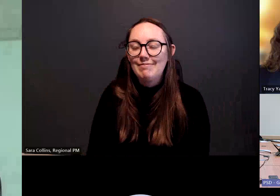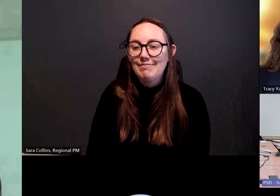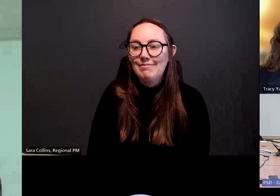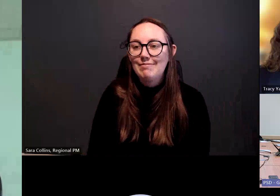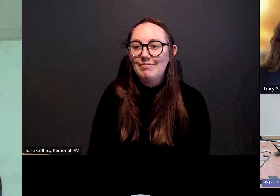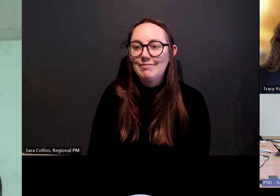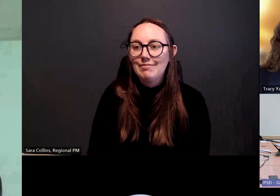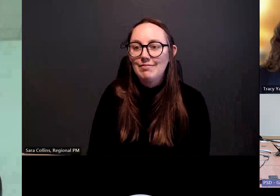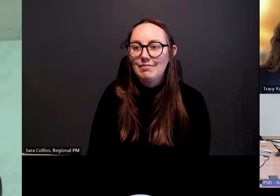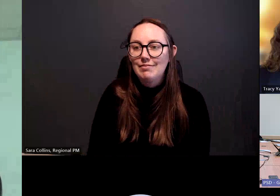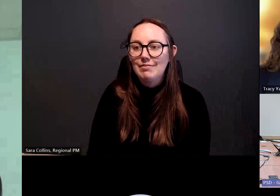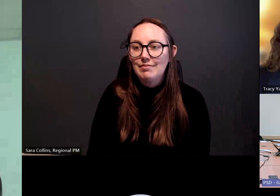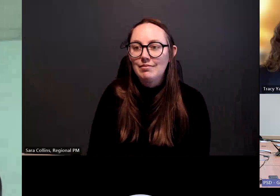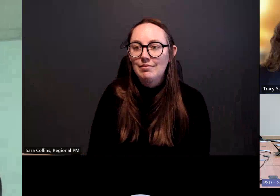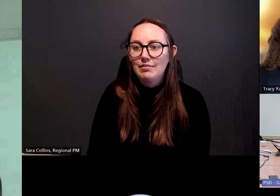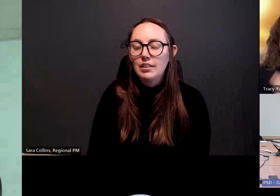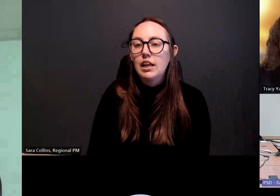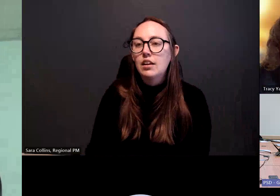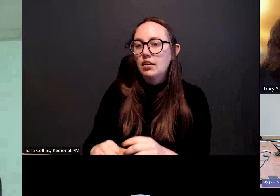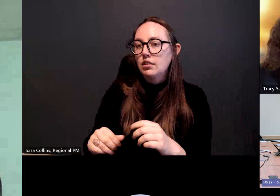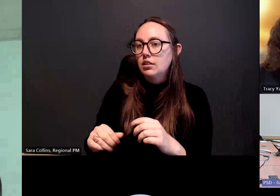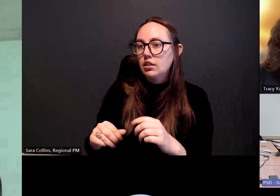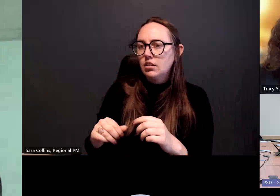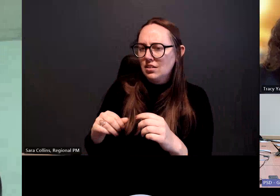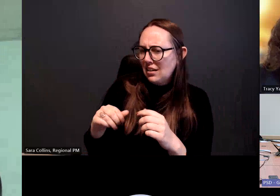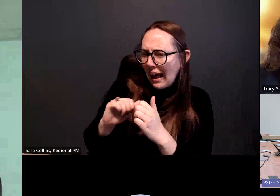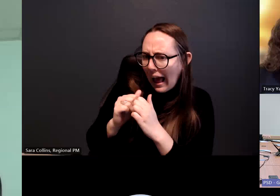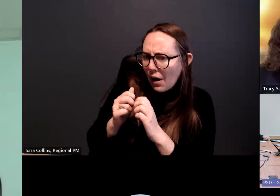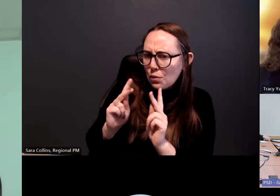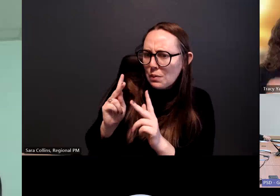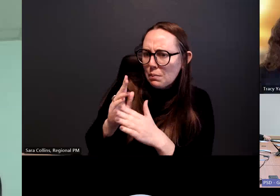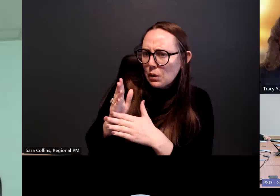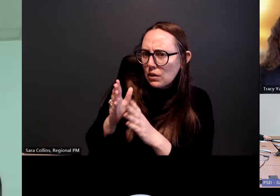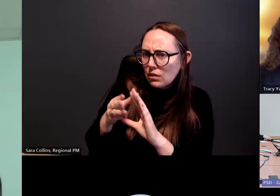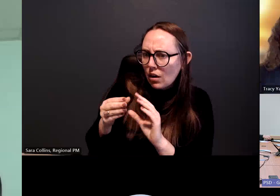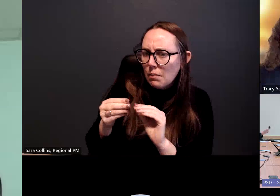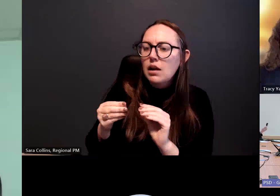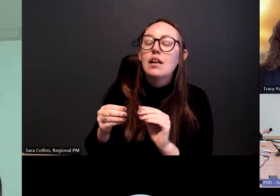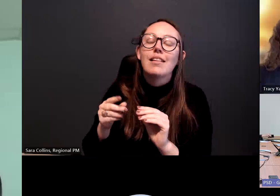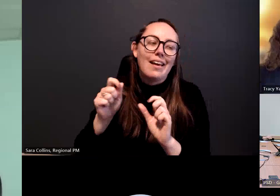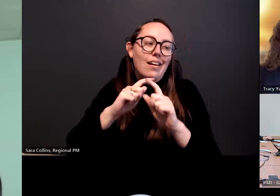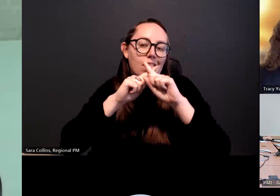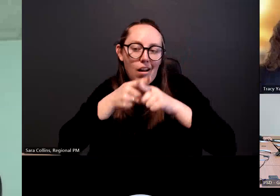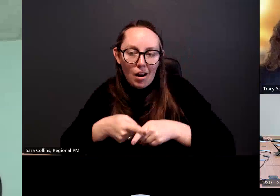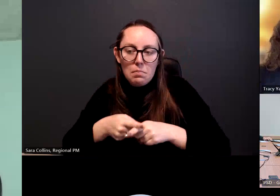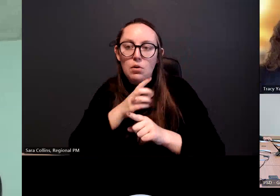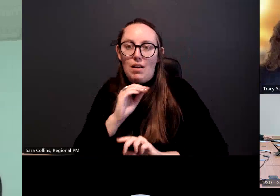They can unmute, and there's a raise your hand function on there where it'll like a little virtual hand go up.